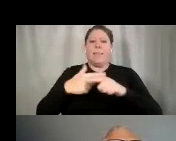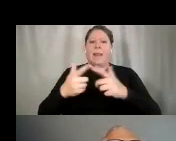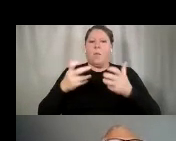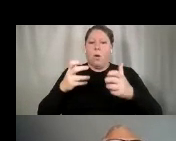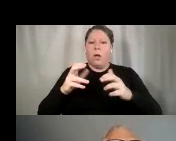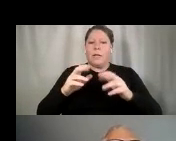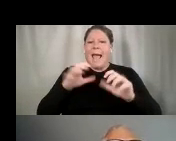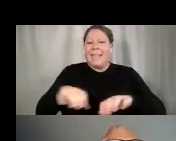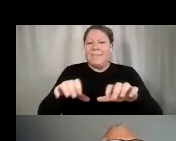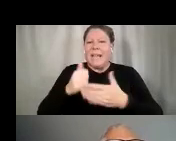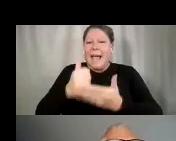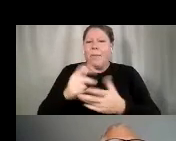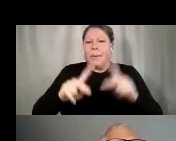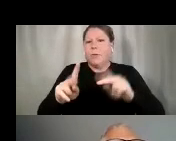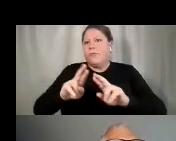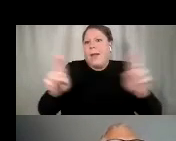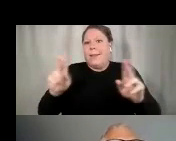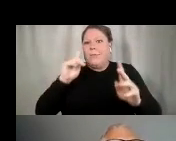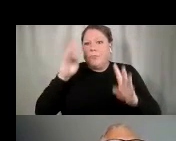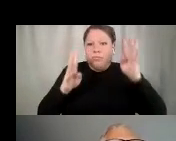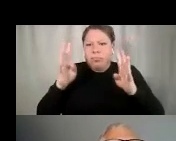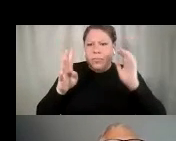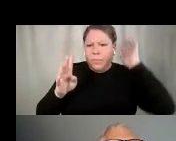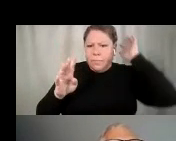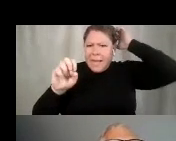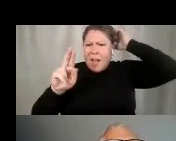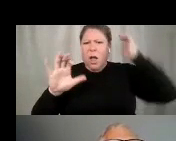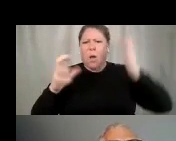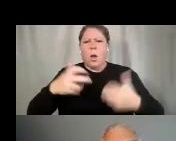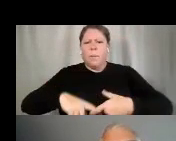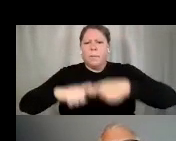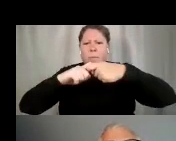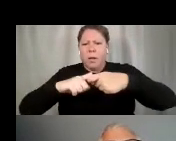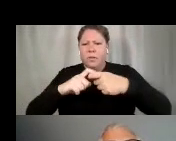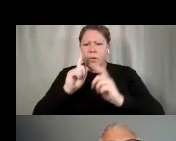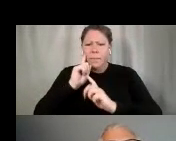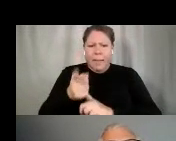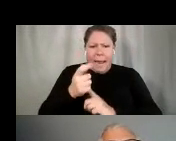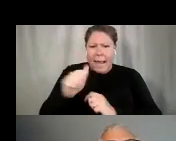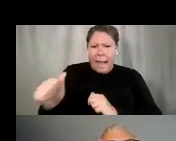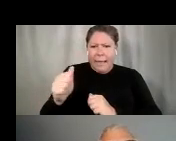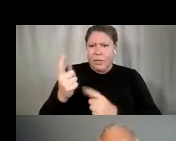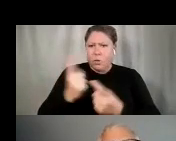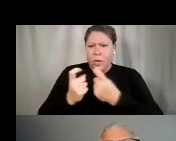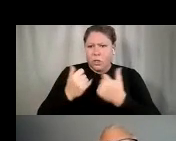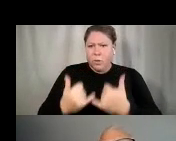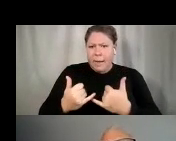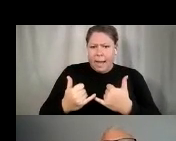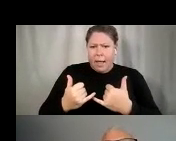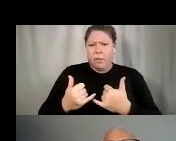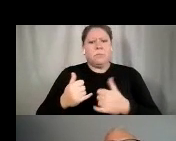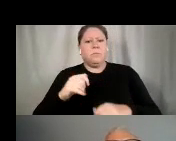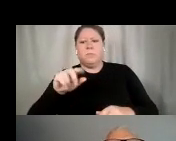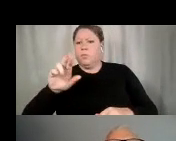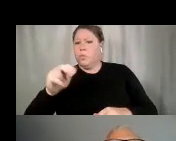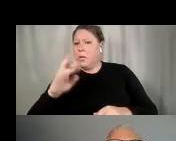for a moment. Rachel, are there any clarifying questions out there? Not at this point. You're good. Excellent.